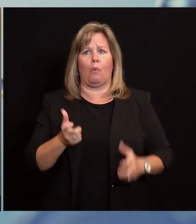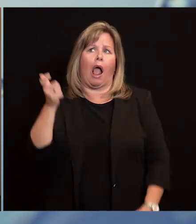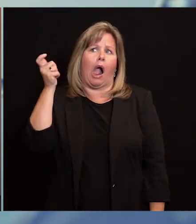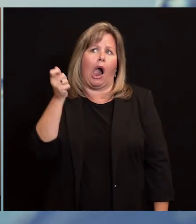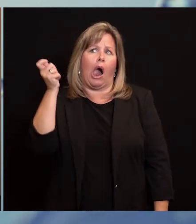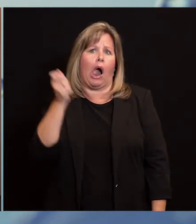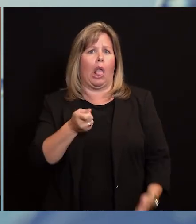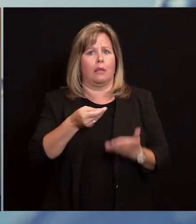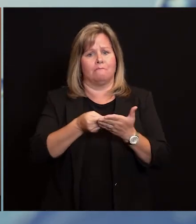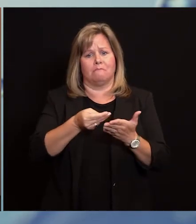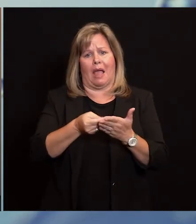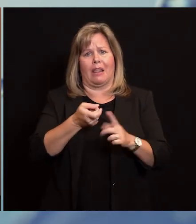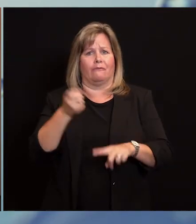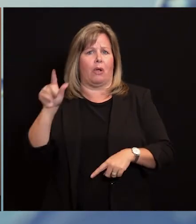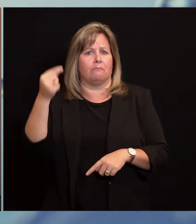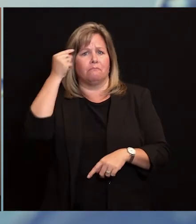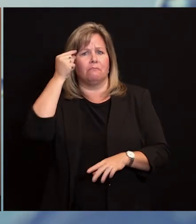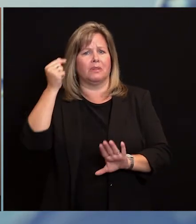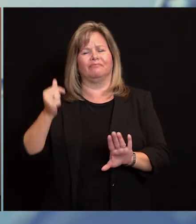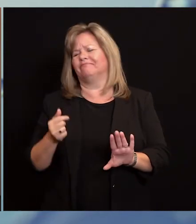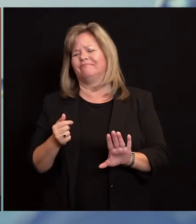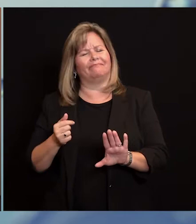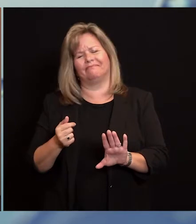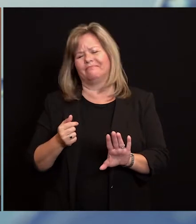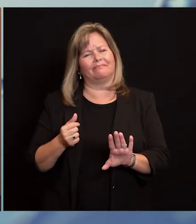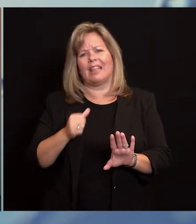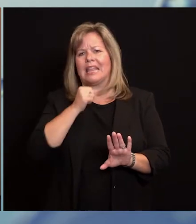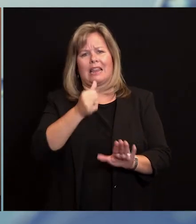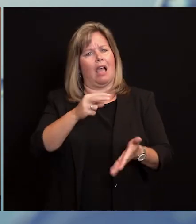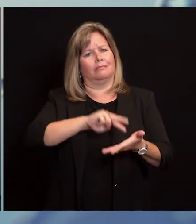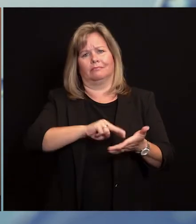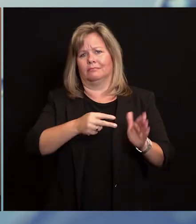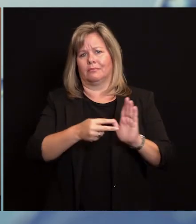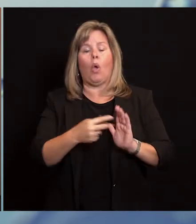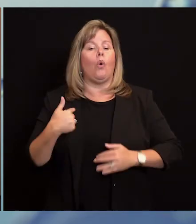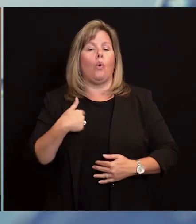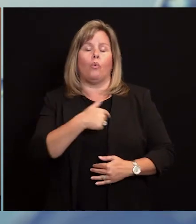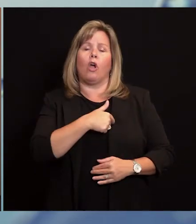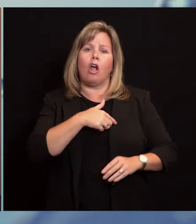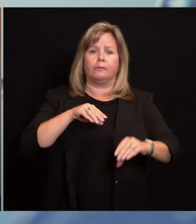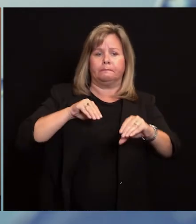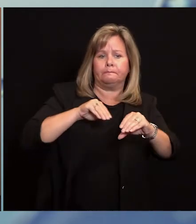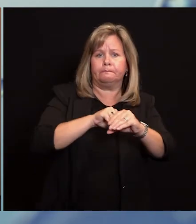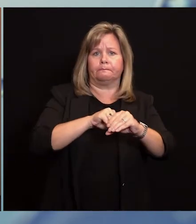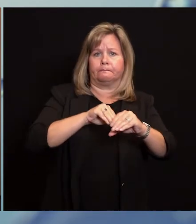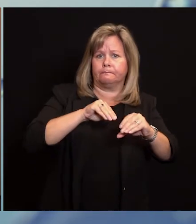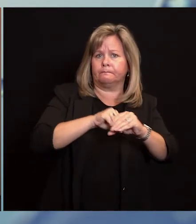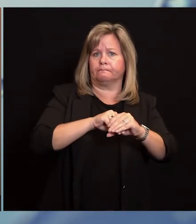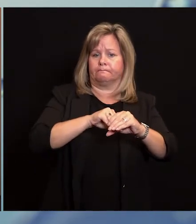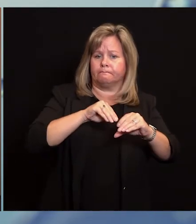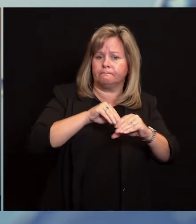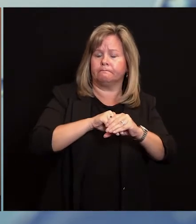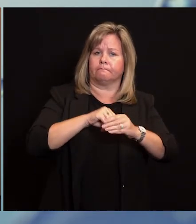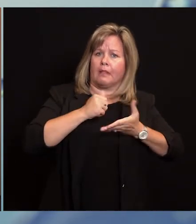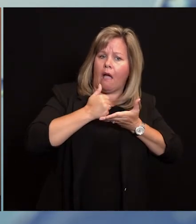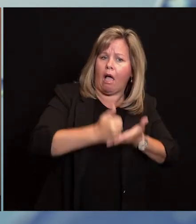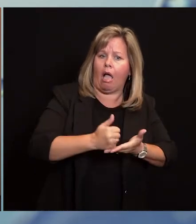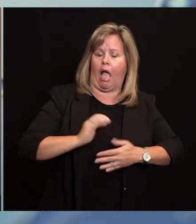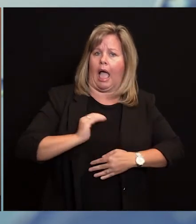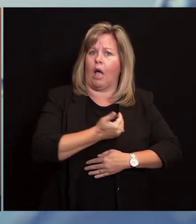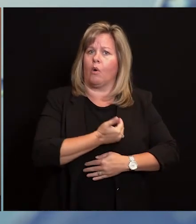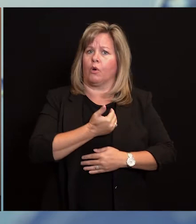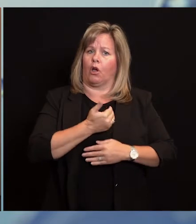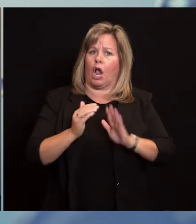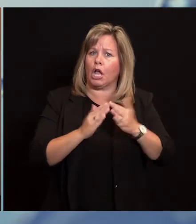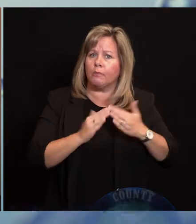but that's not really what this is. This is really about investing in our community and making sure that these small